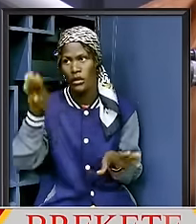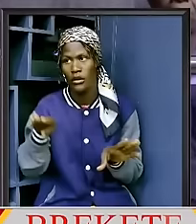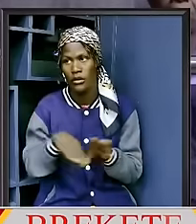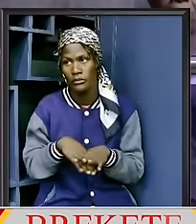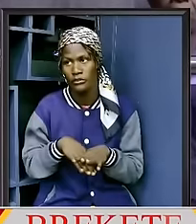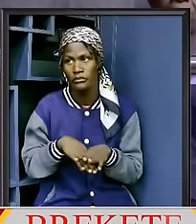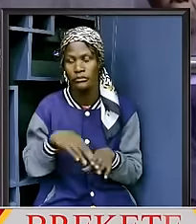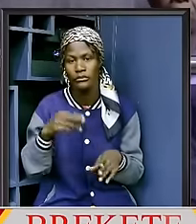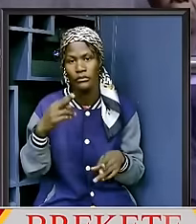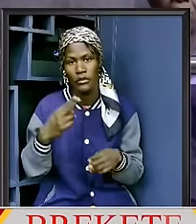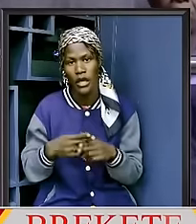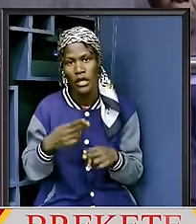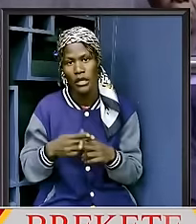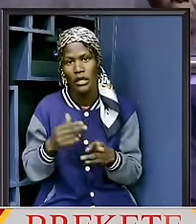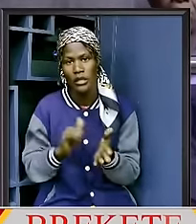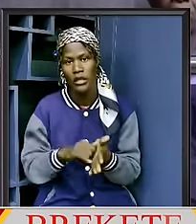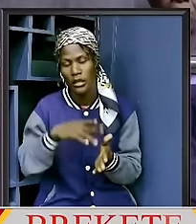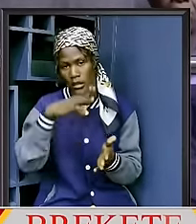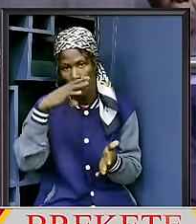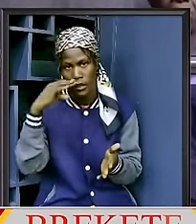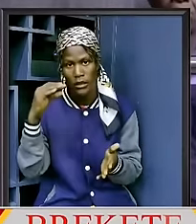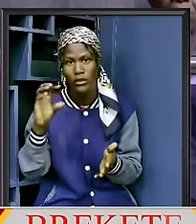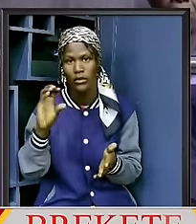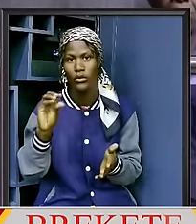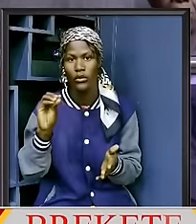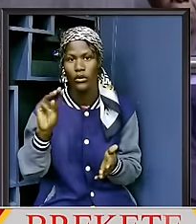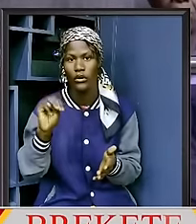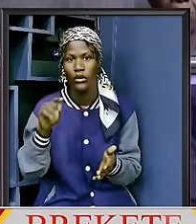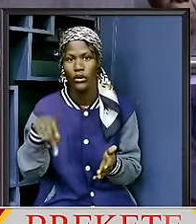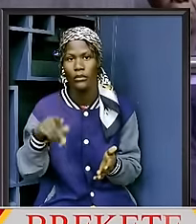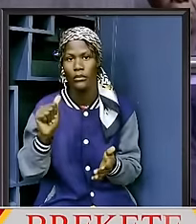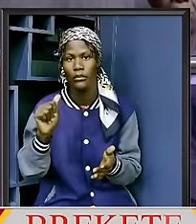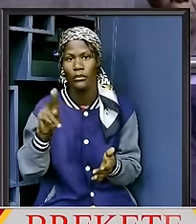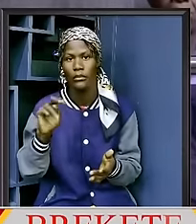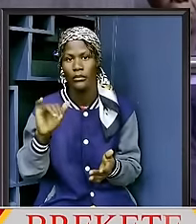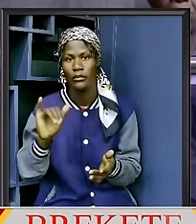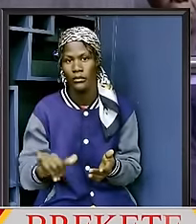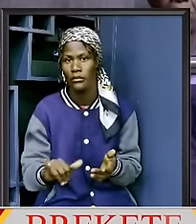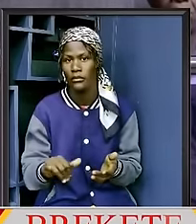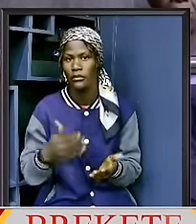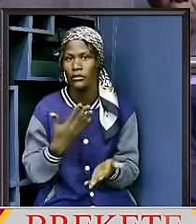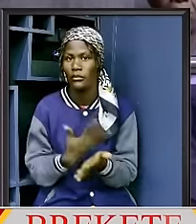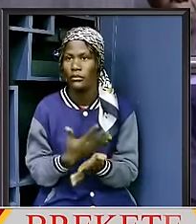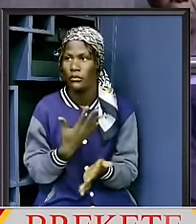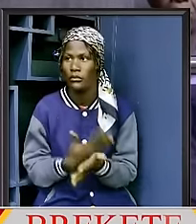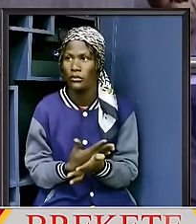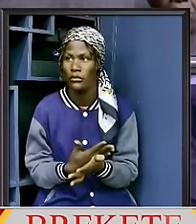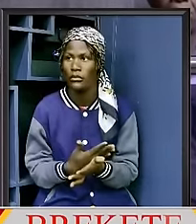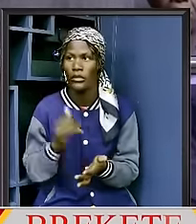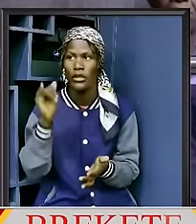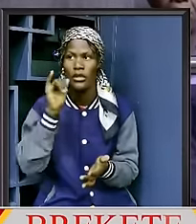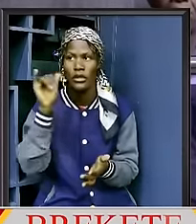the company's money, that I should try and go there. So yesterday, I